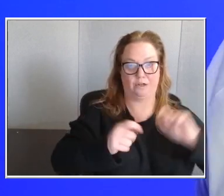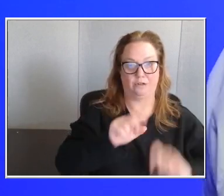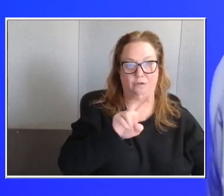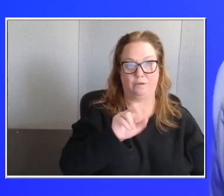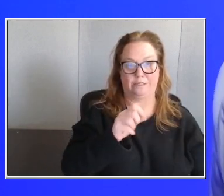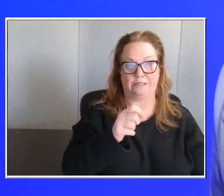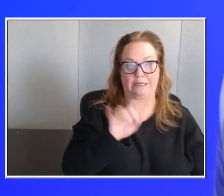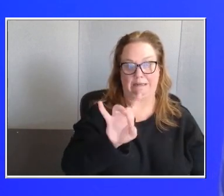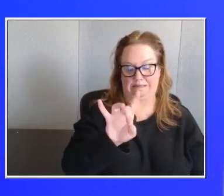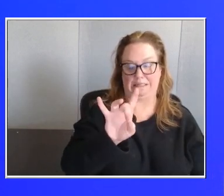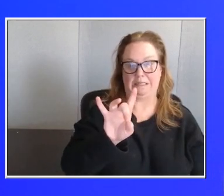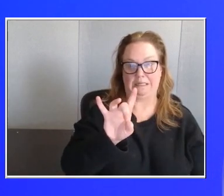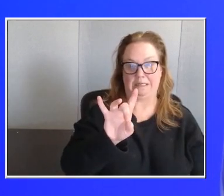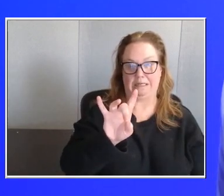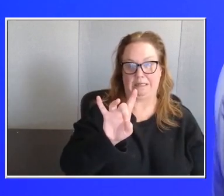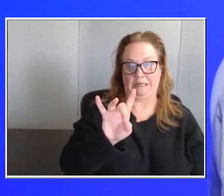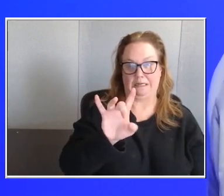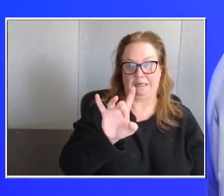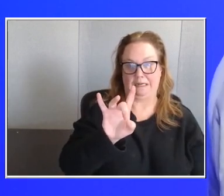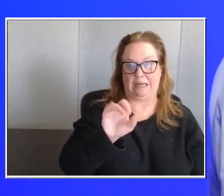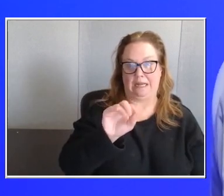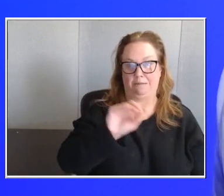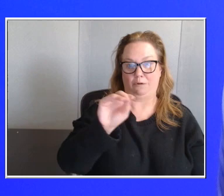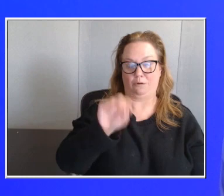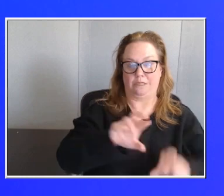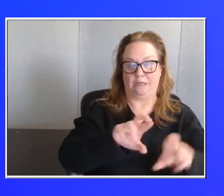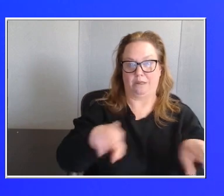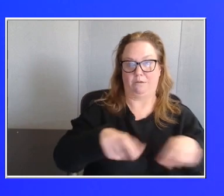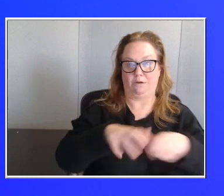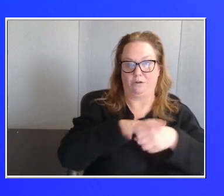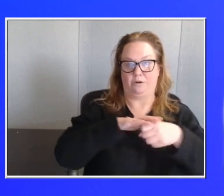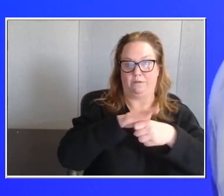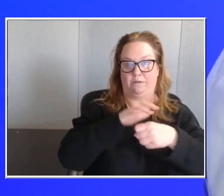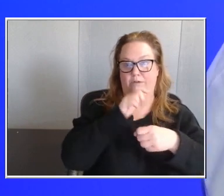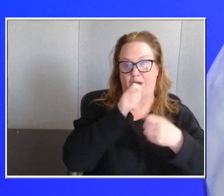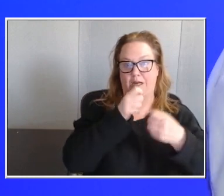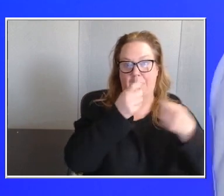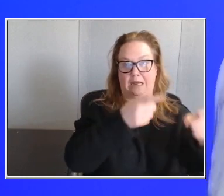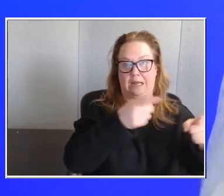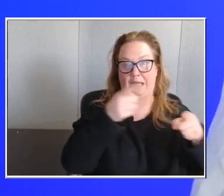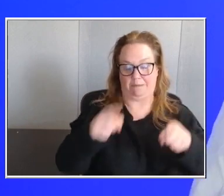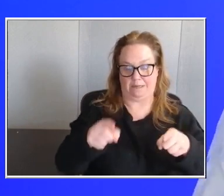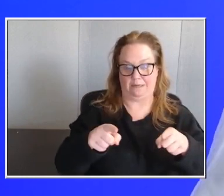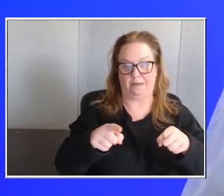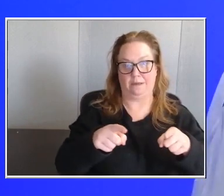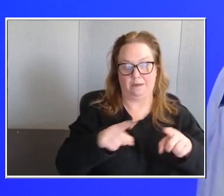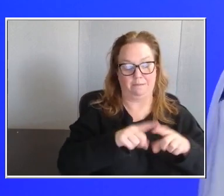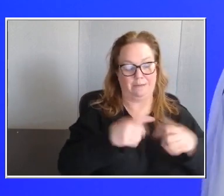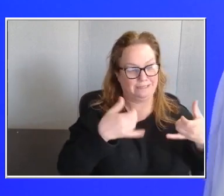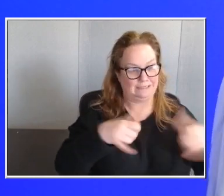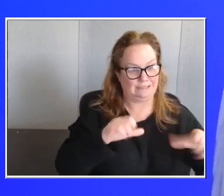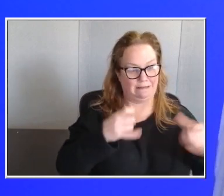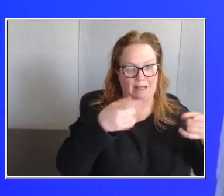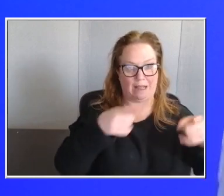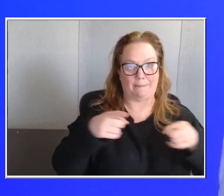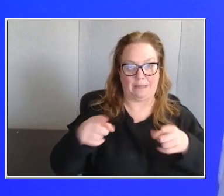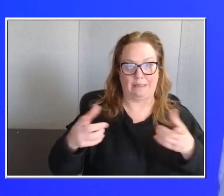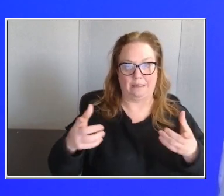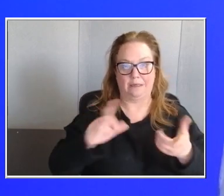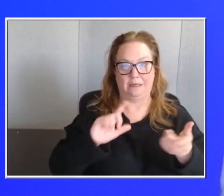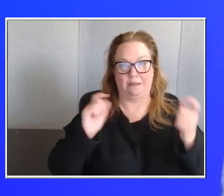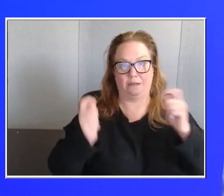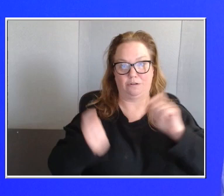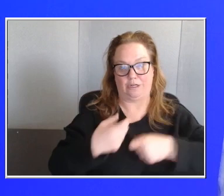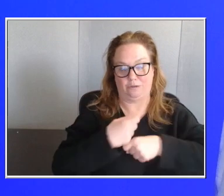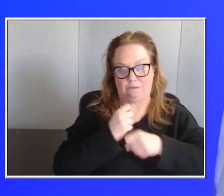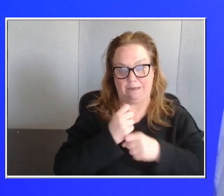2018, I think 80% of the regions voted for it not to happen like it did, but it still happened and the change was made.